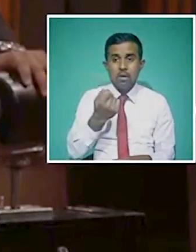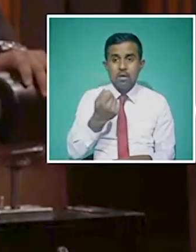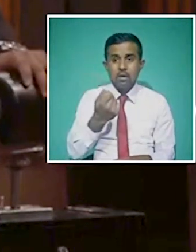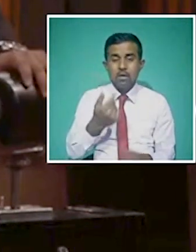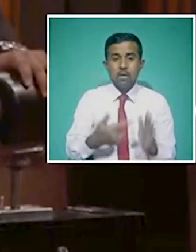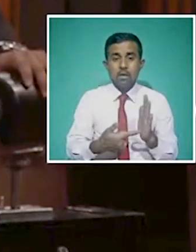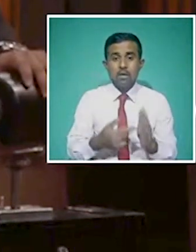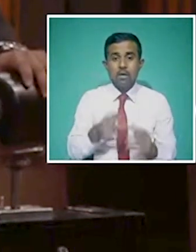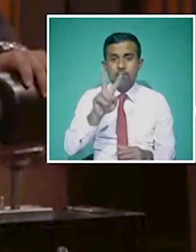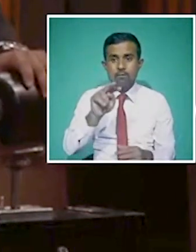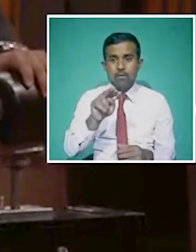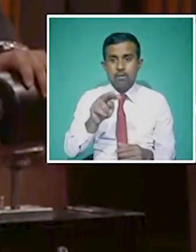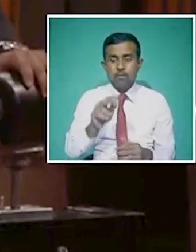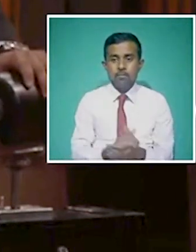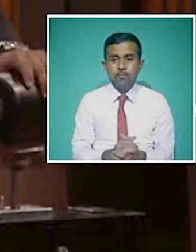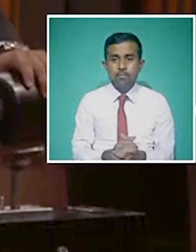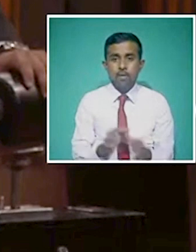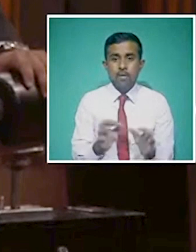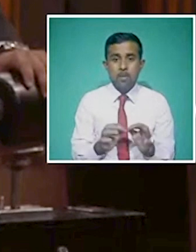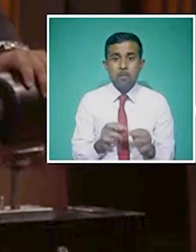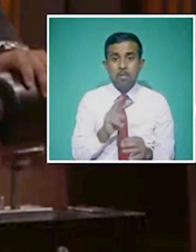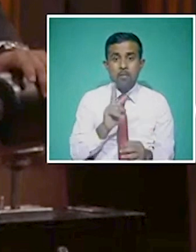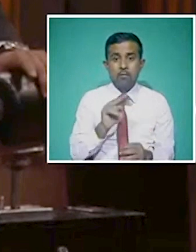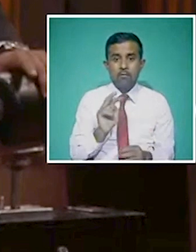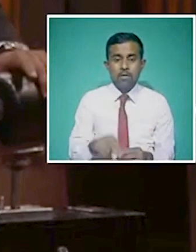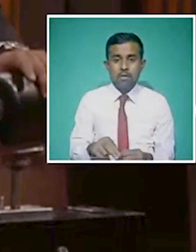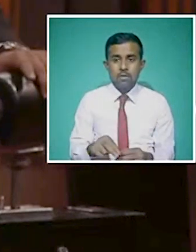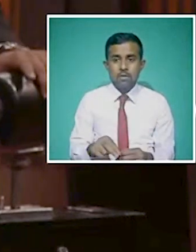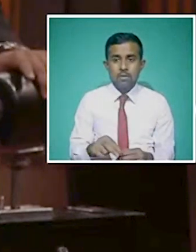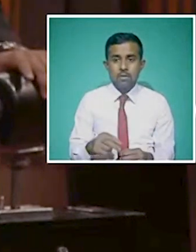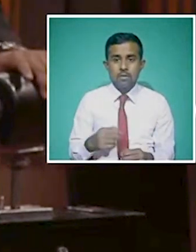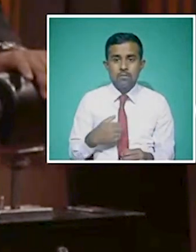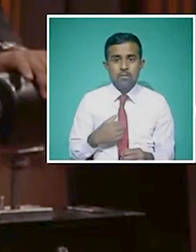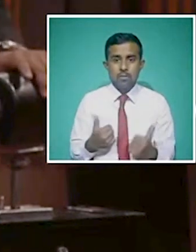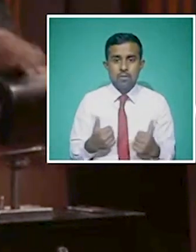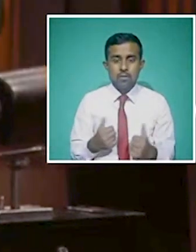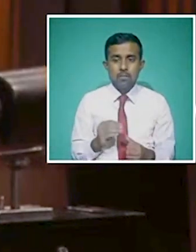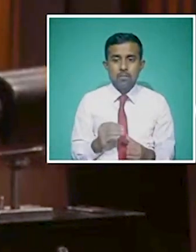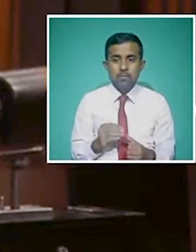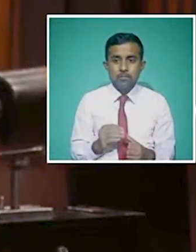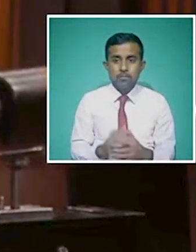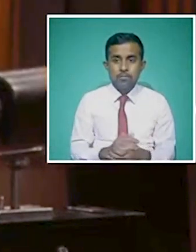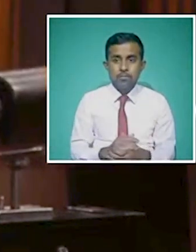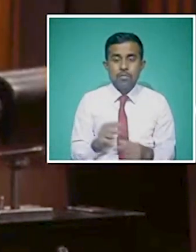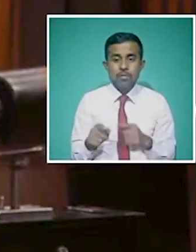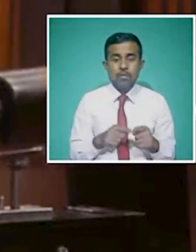is 20,000 billion, if I'm not mistaken. 20 trillion is 20,000 billion. So out